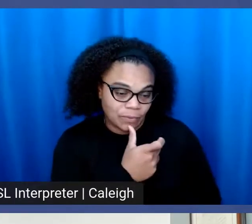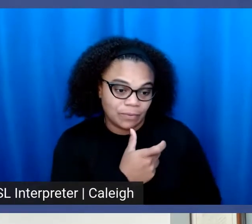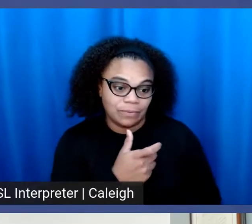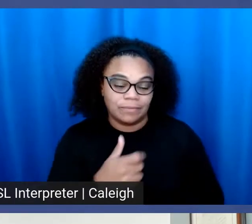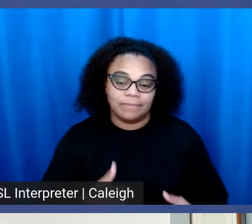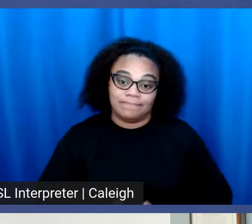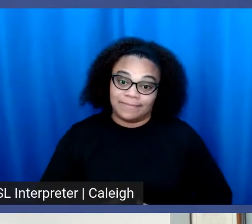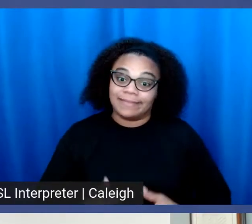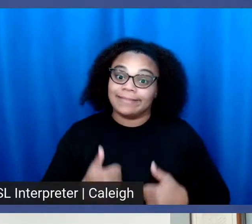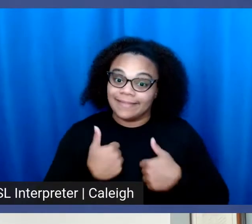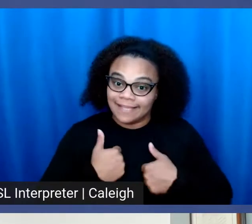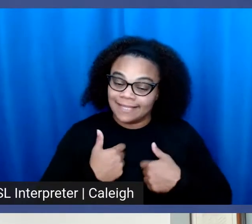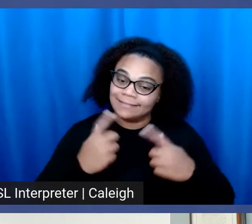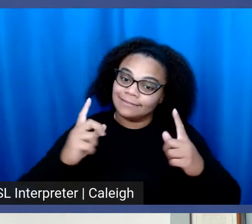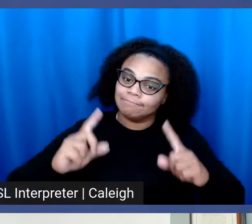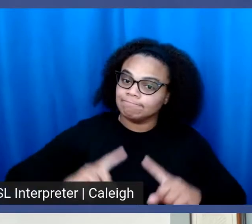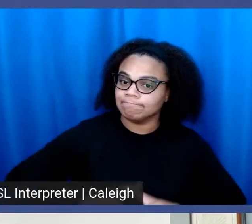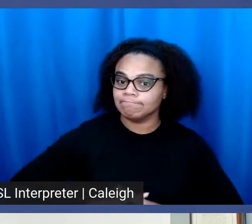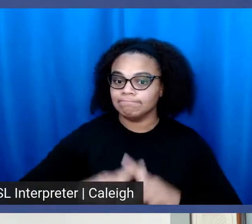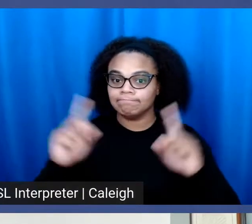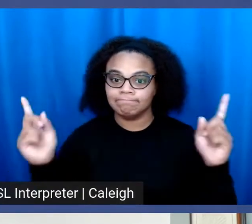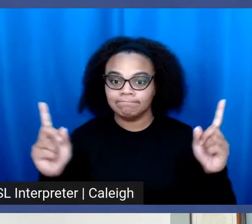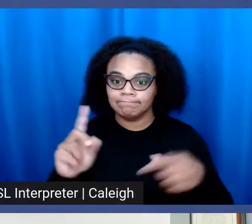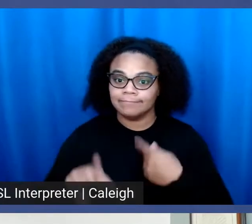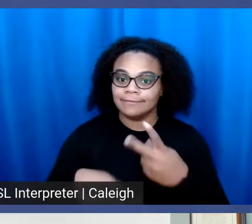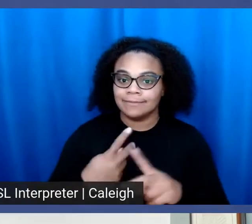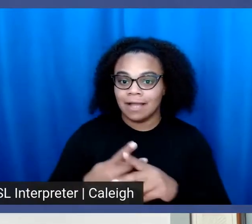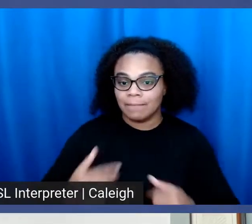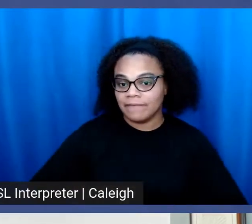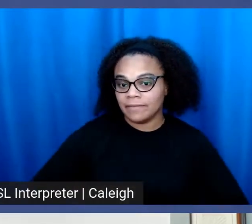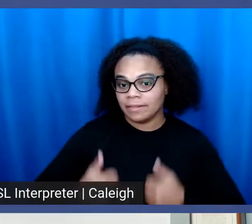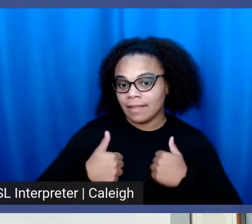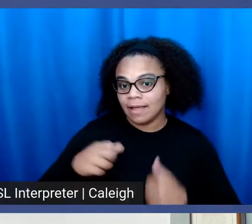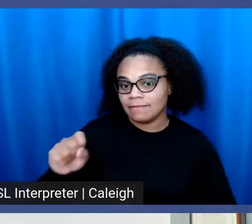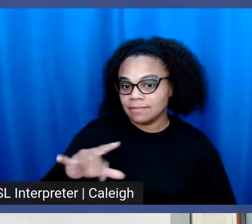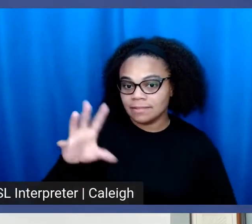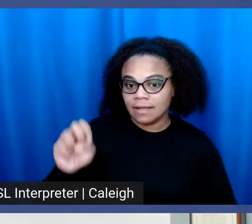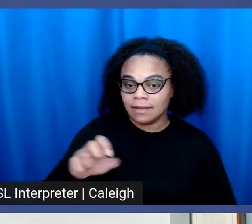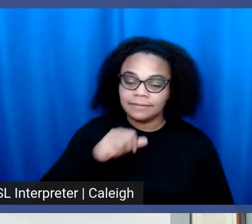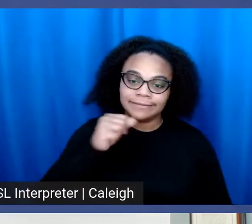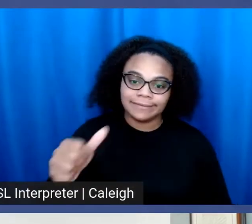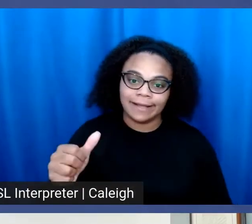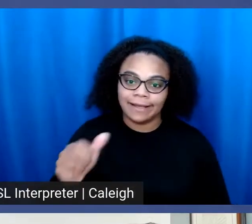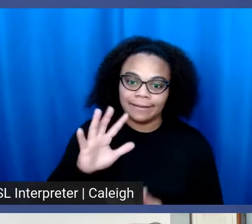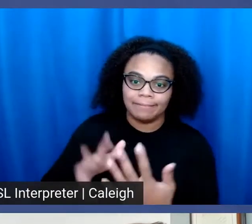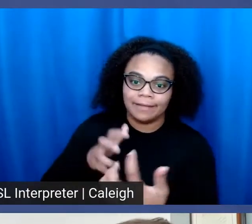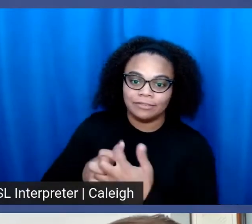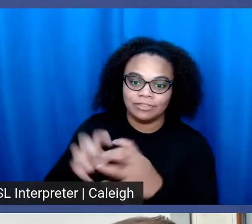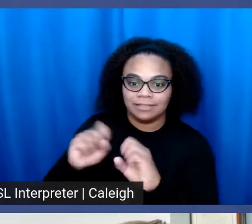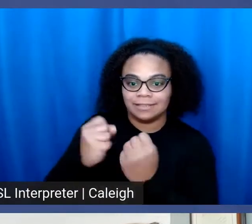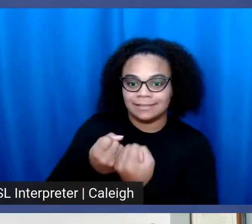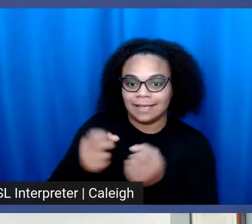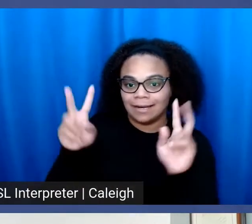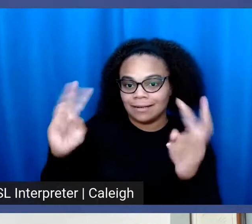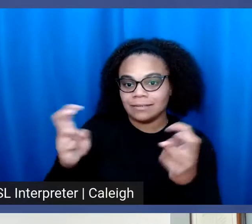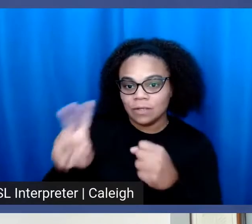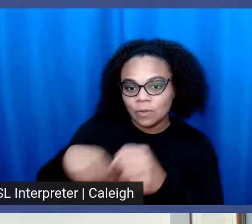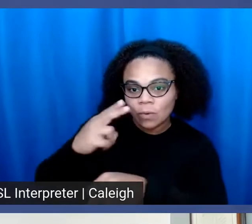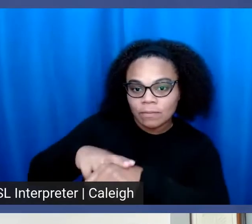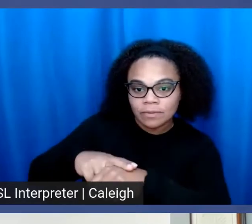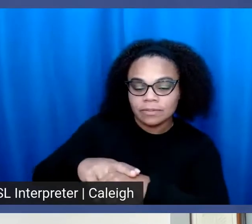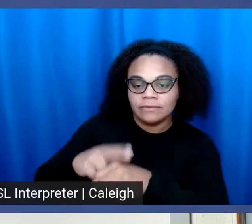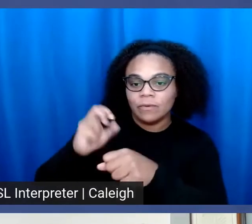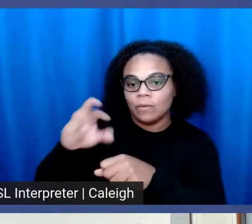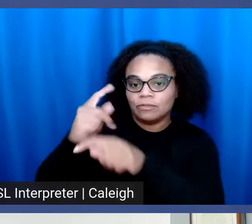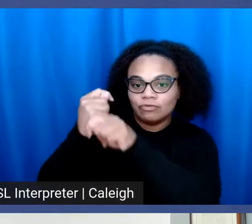living lifestyles outside of what the societies for years considered normative or